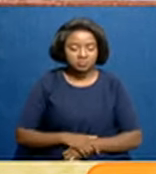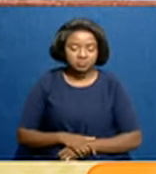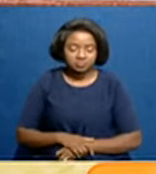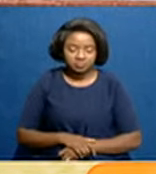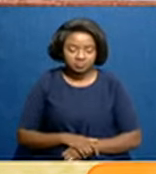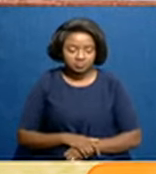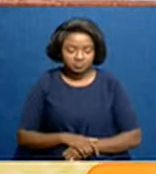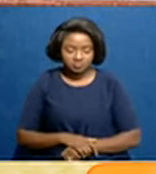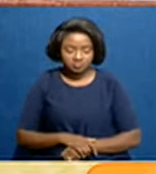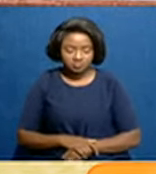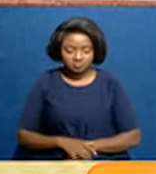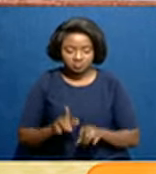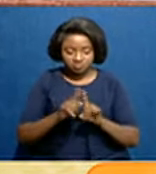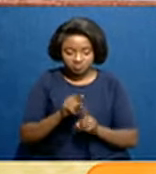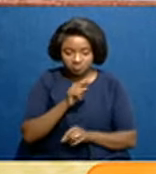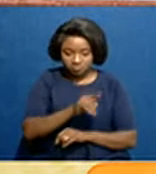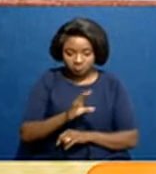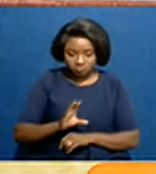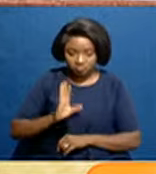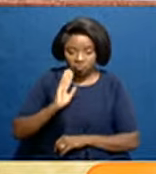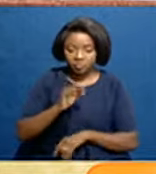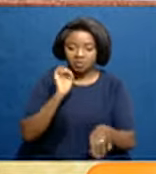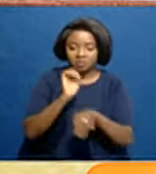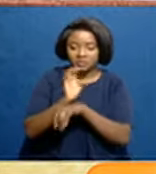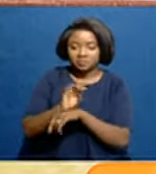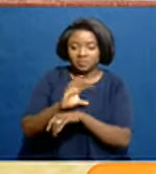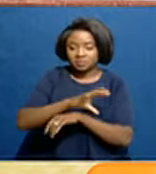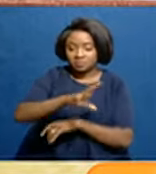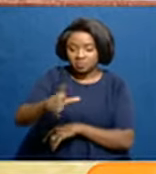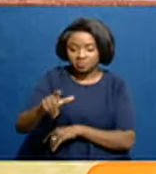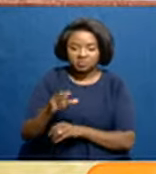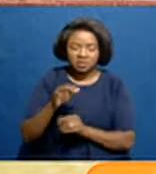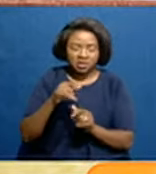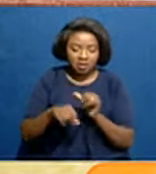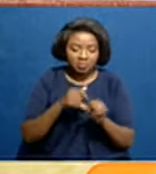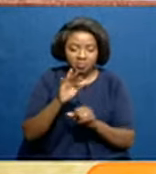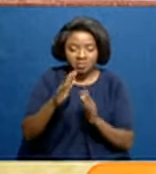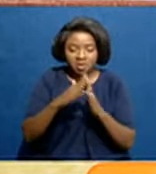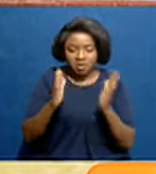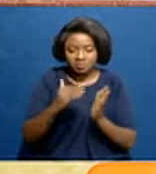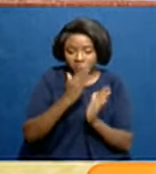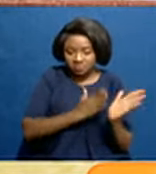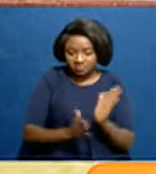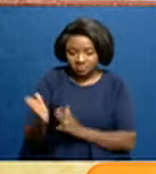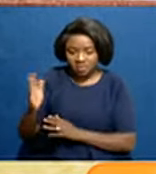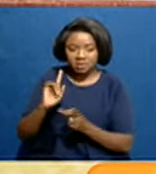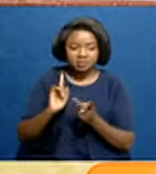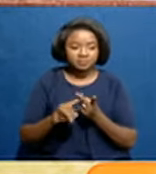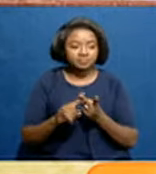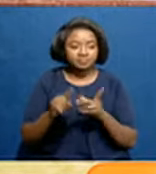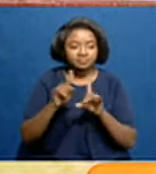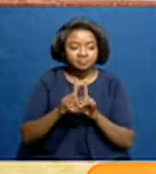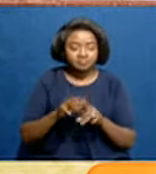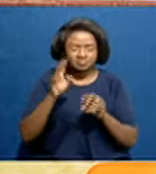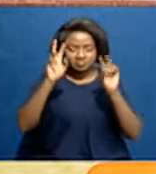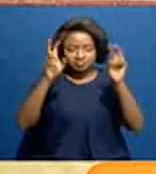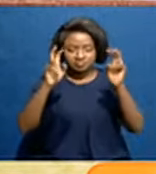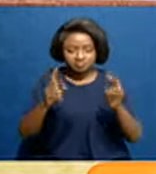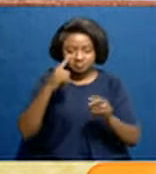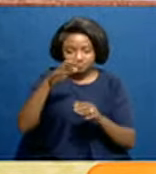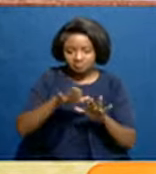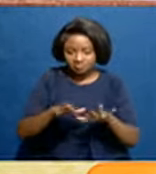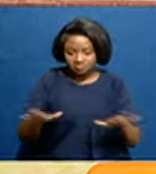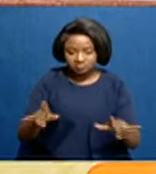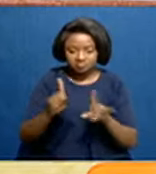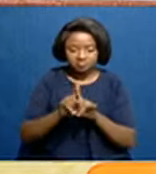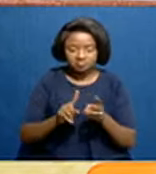be advising counties on their housing plan, and also on matters to do with land, and also carry